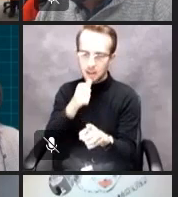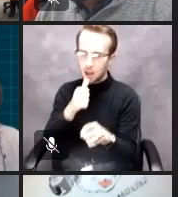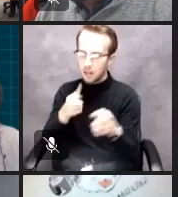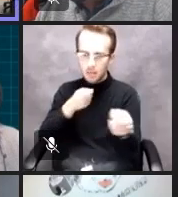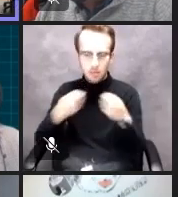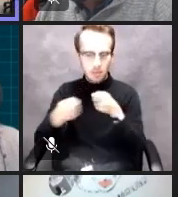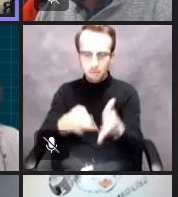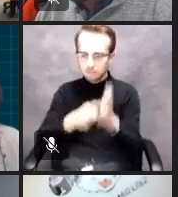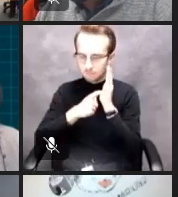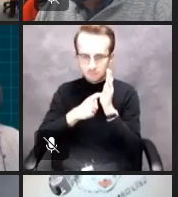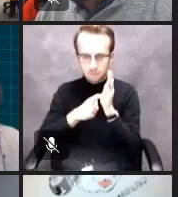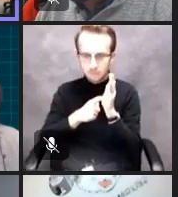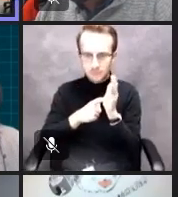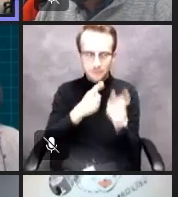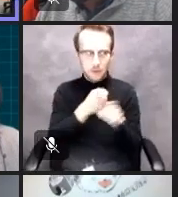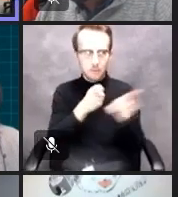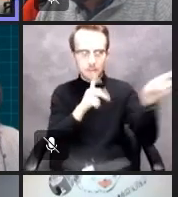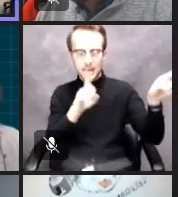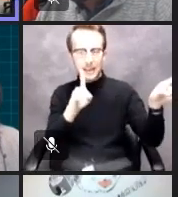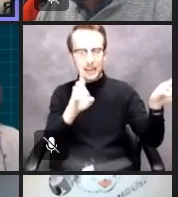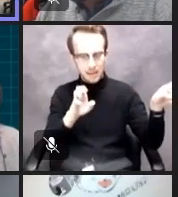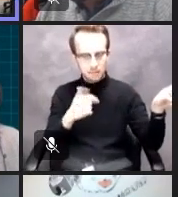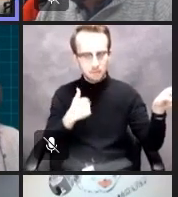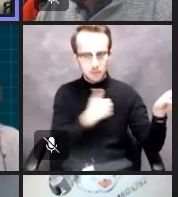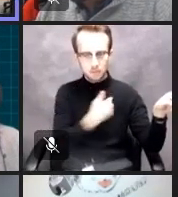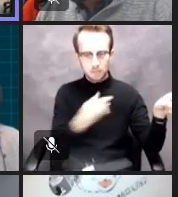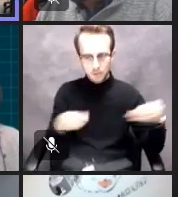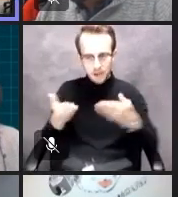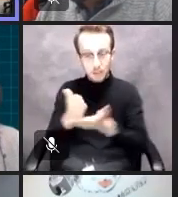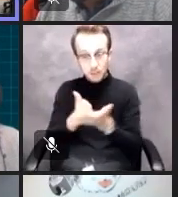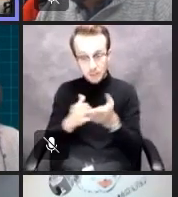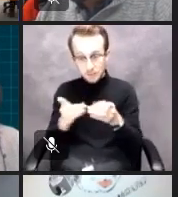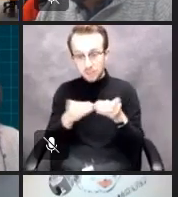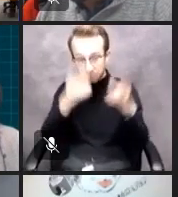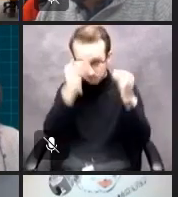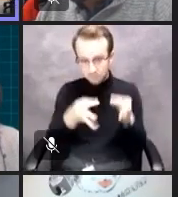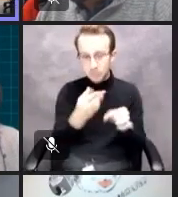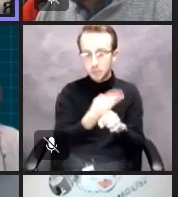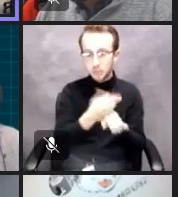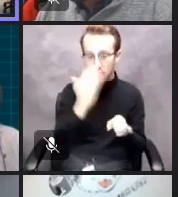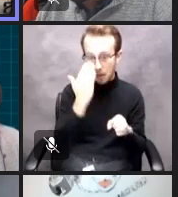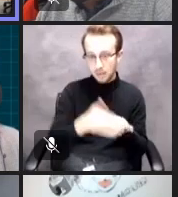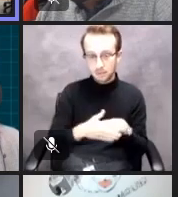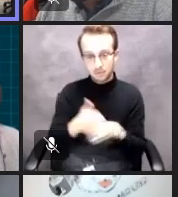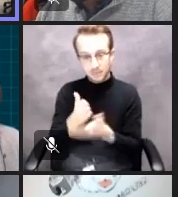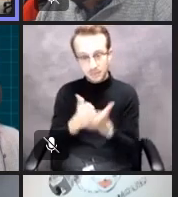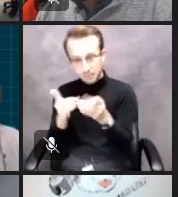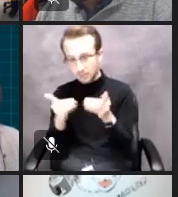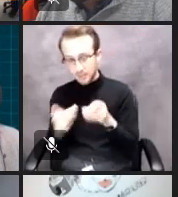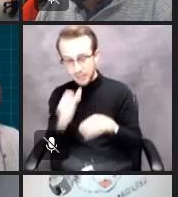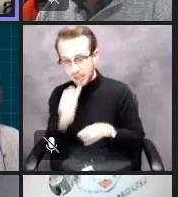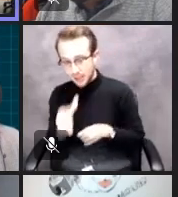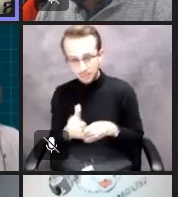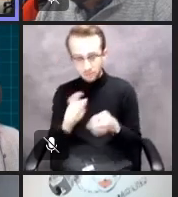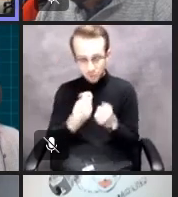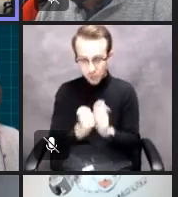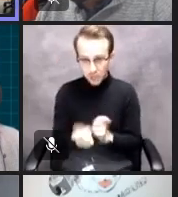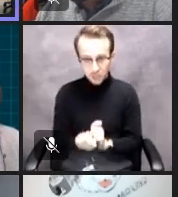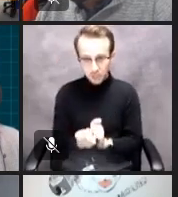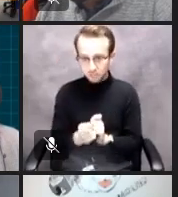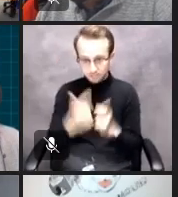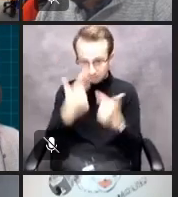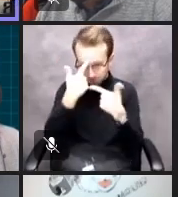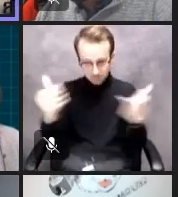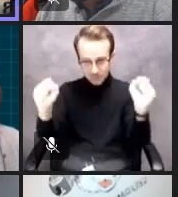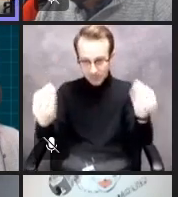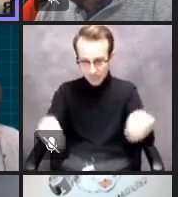that we provide from KDE. So some districts use it and some districts don't, or they take parts of it and adapt it as they see fit.